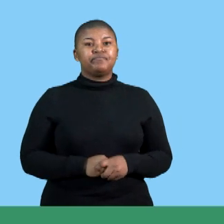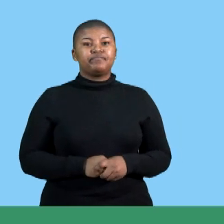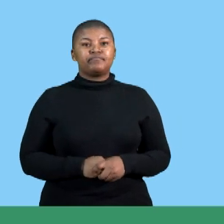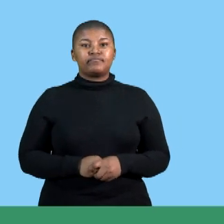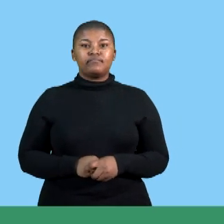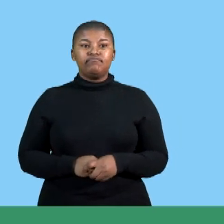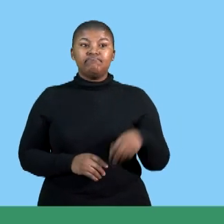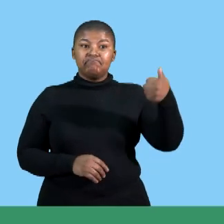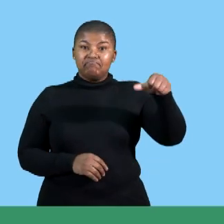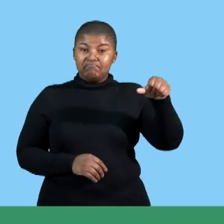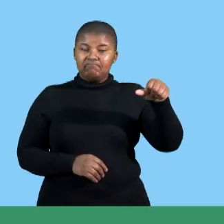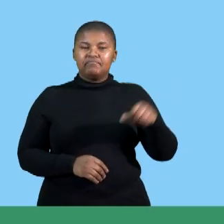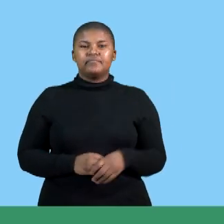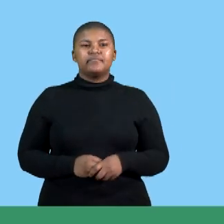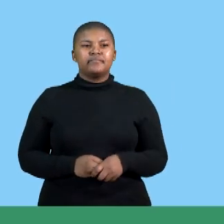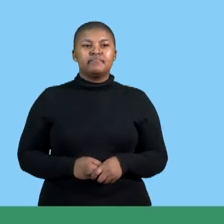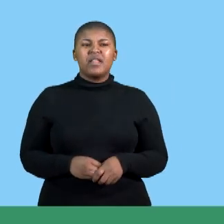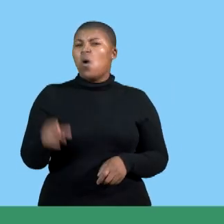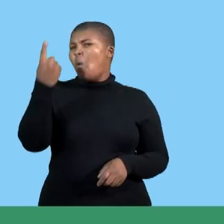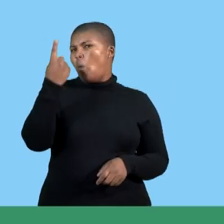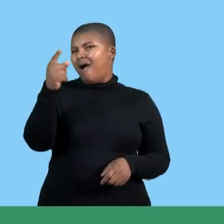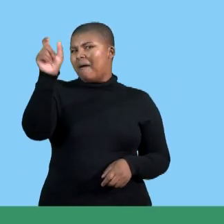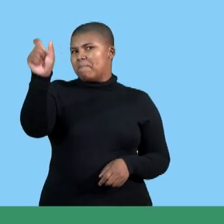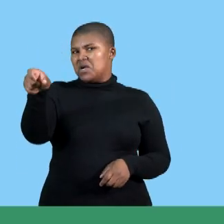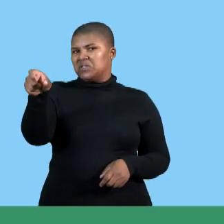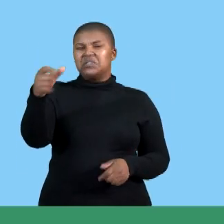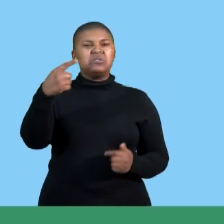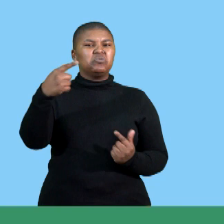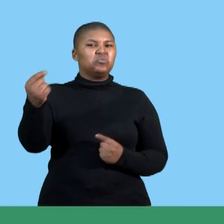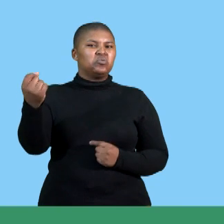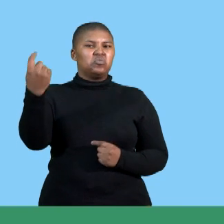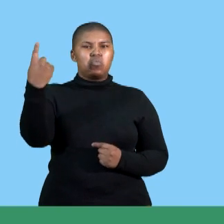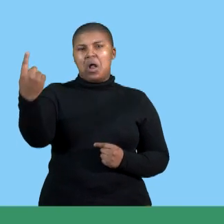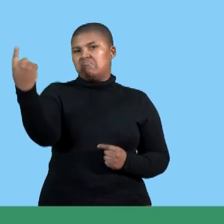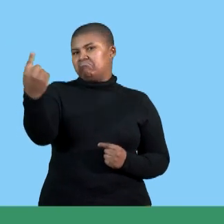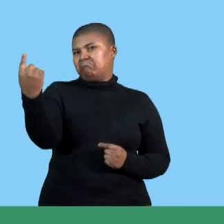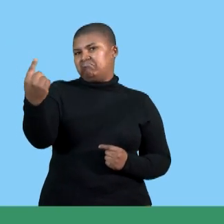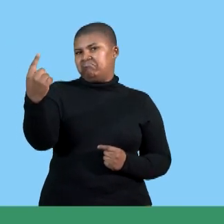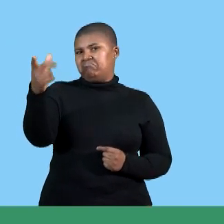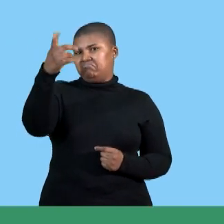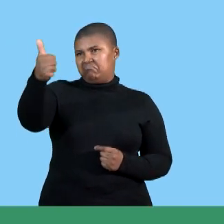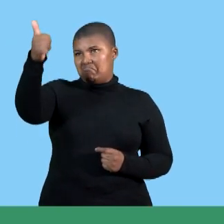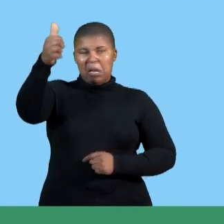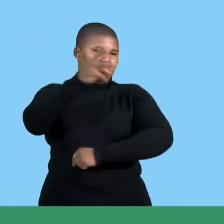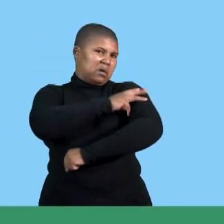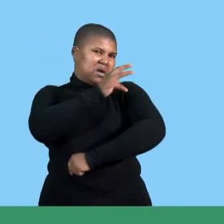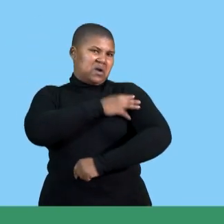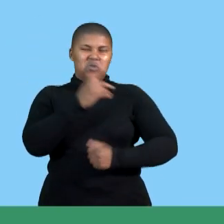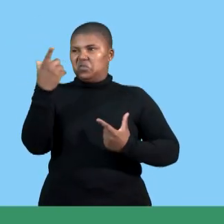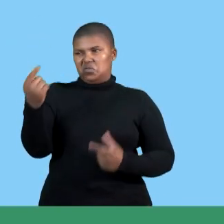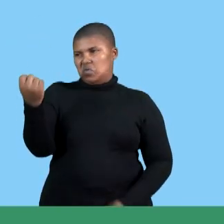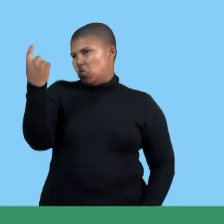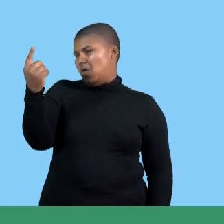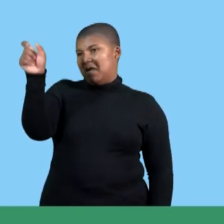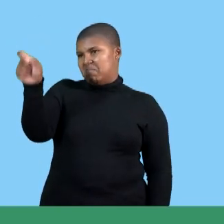often done by one person or senior management. Is it decision making or it's problem solving that is often